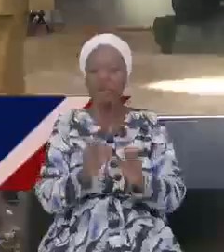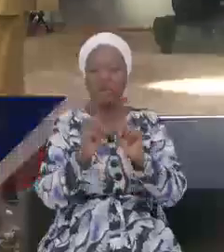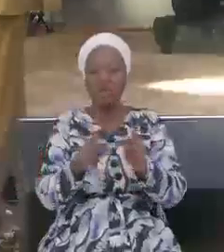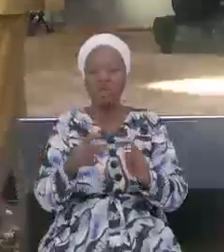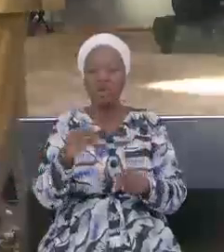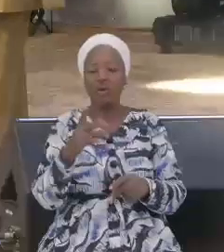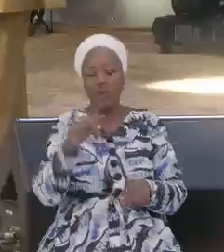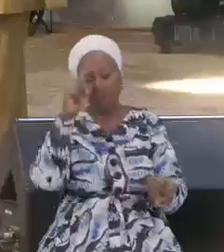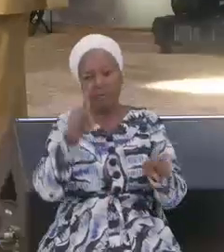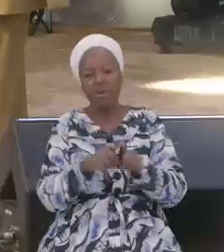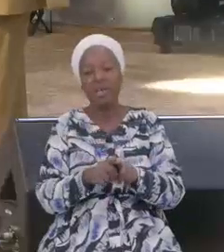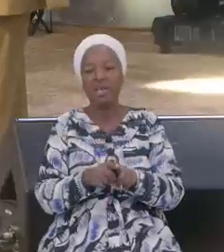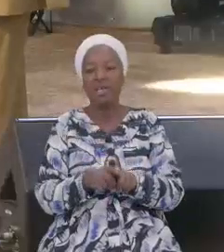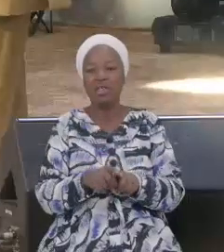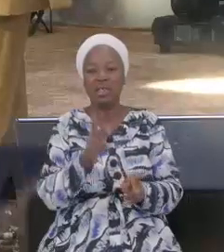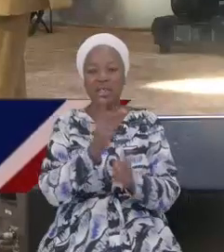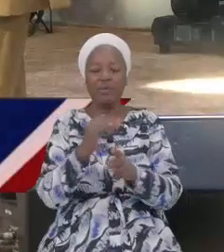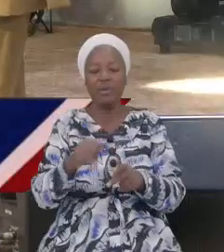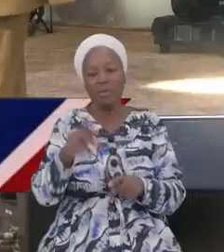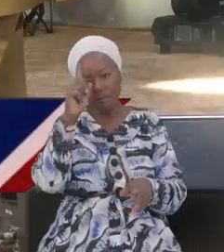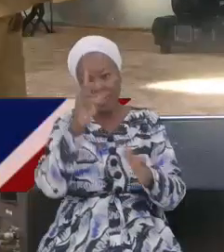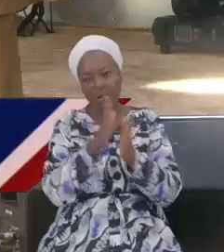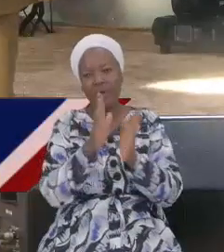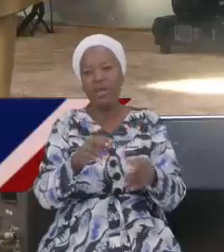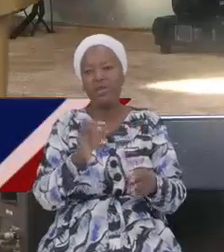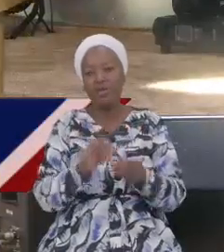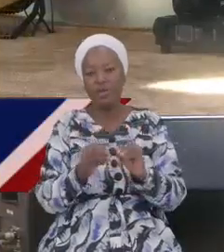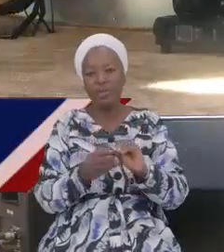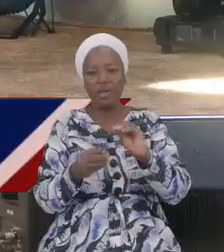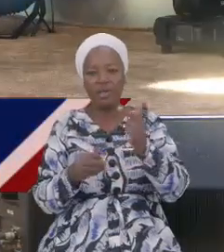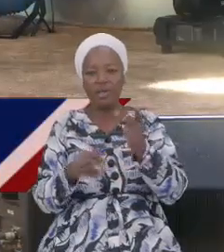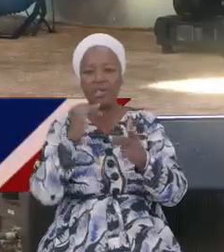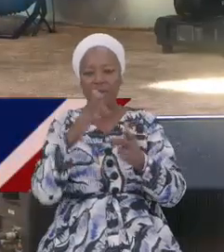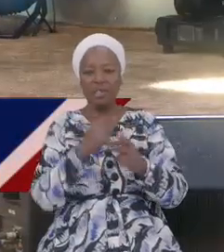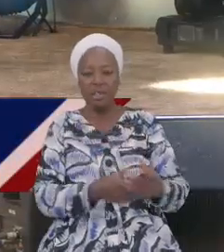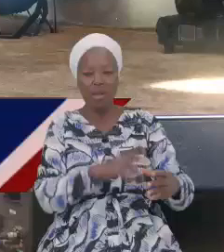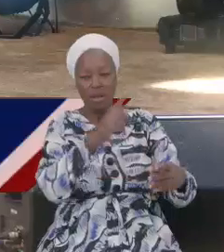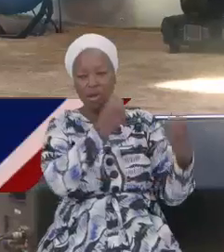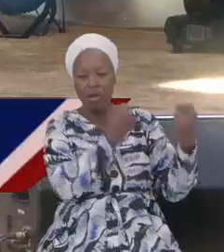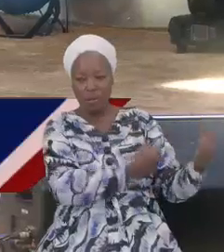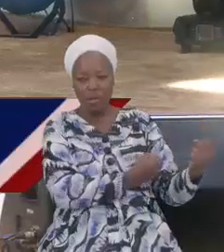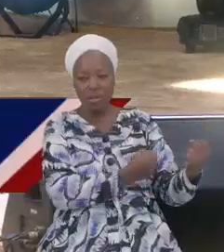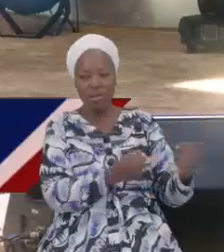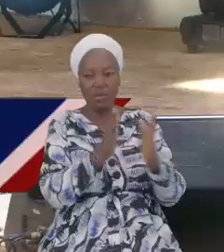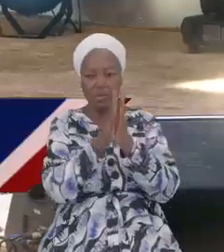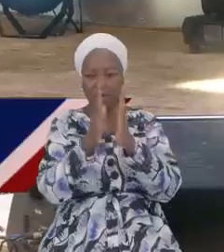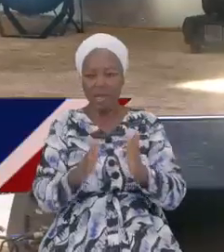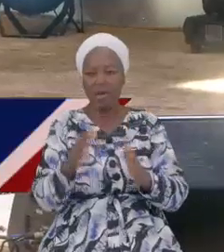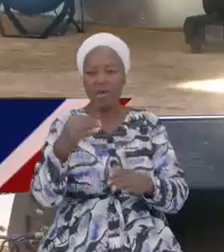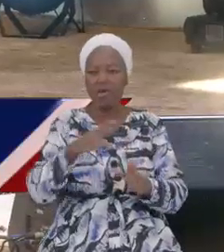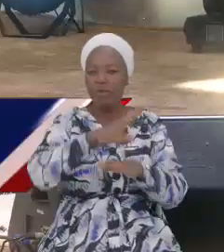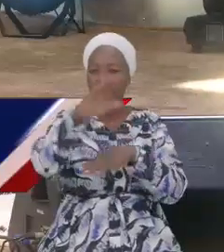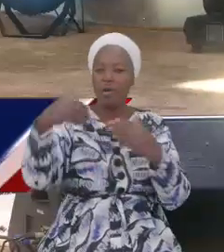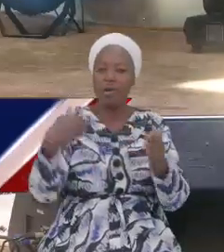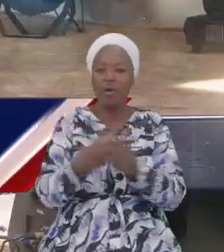Number three, the courageous prayer of all covenant